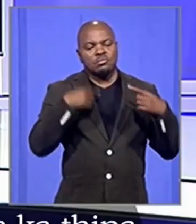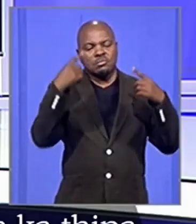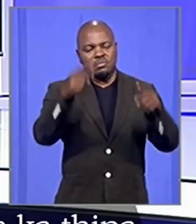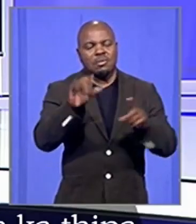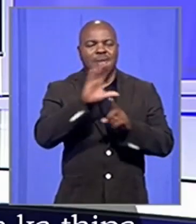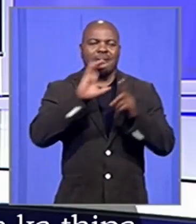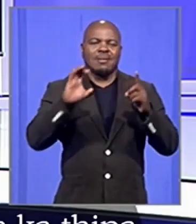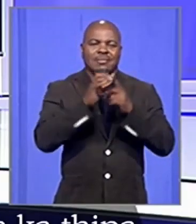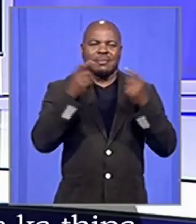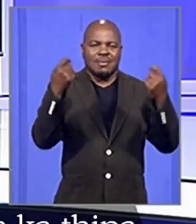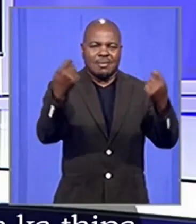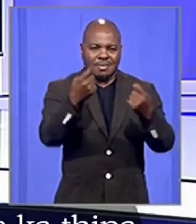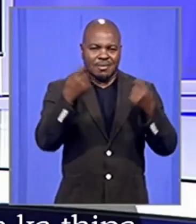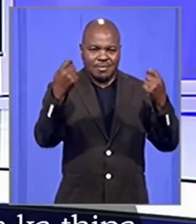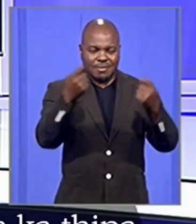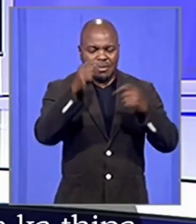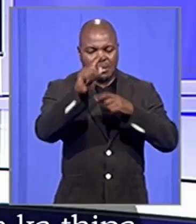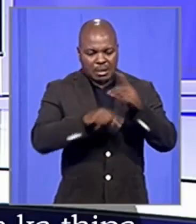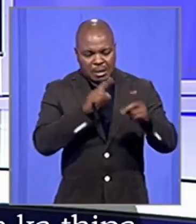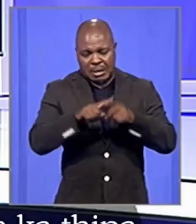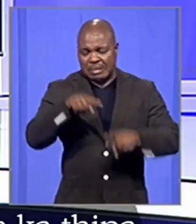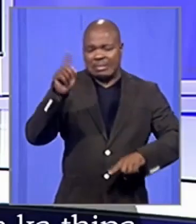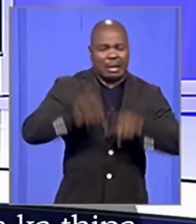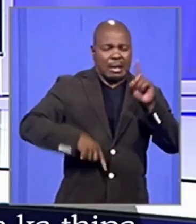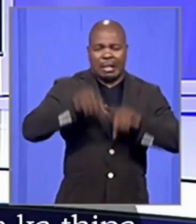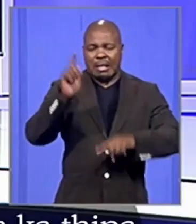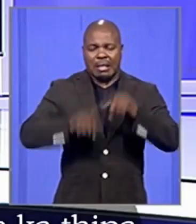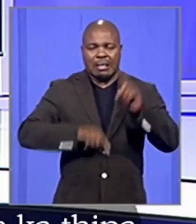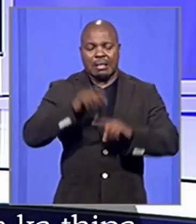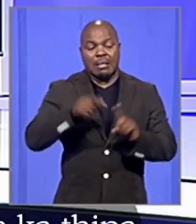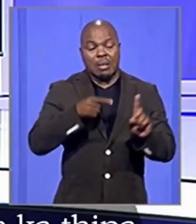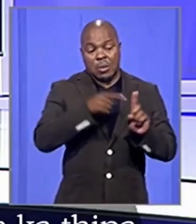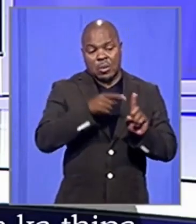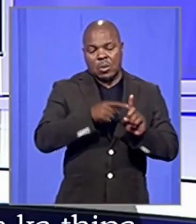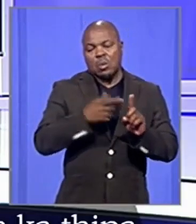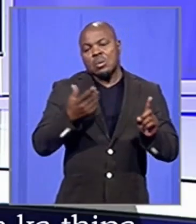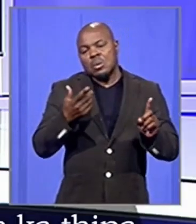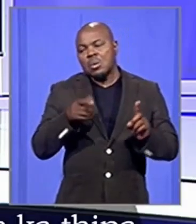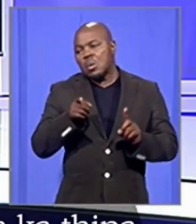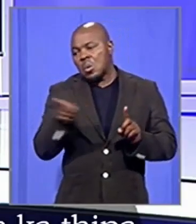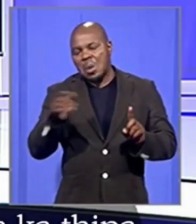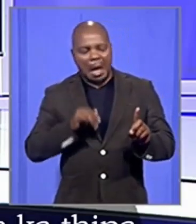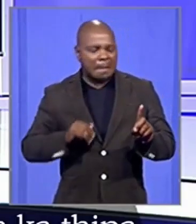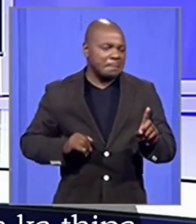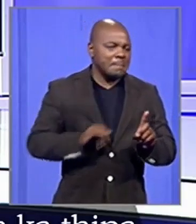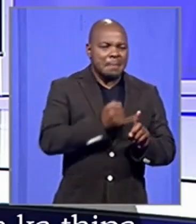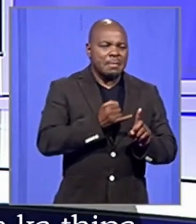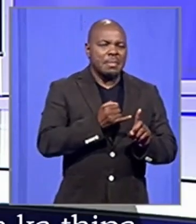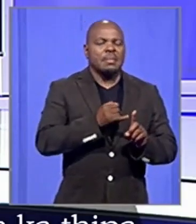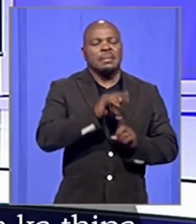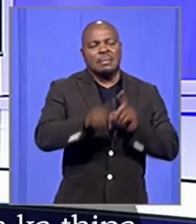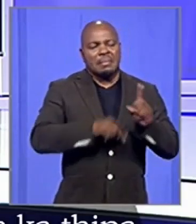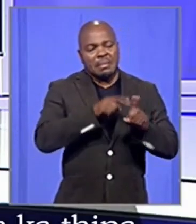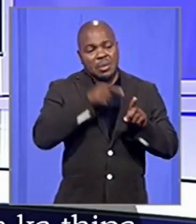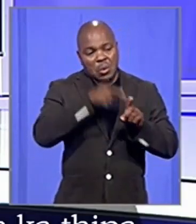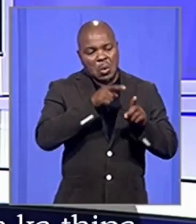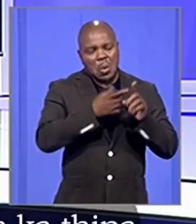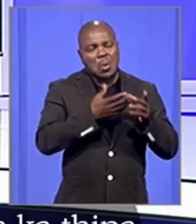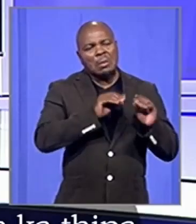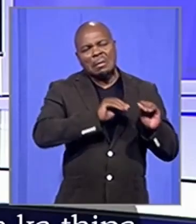wa setšo nakong ya ge go phulega ntwa fao motswa sehlabelo a ilego a hlabwa ka thipa. Morutwana